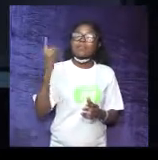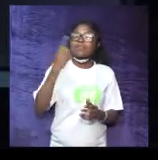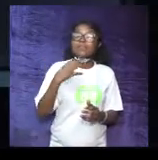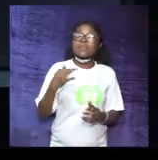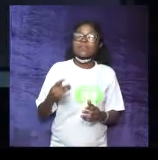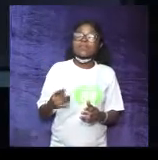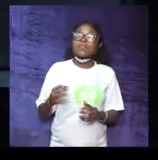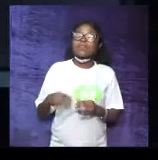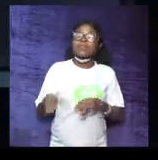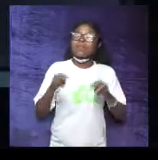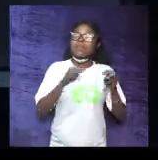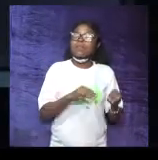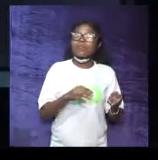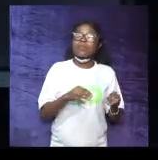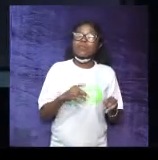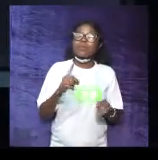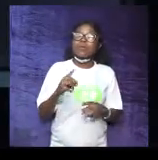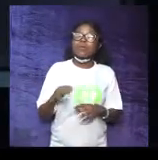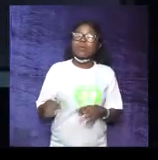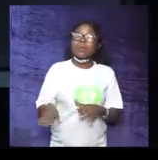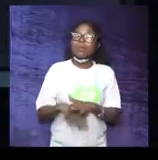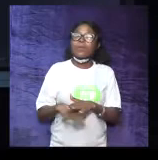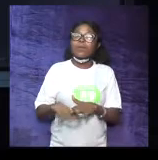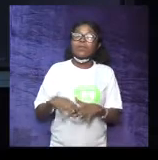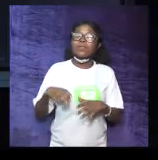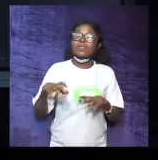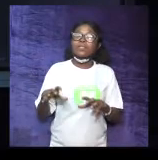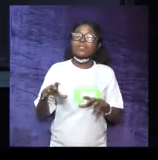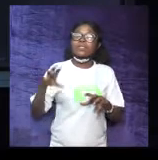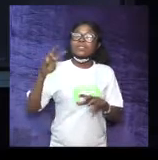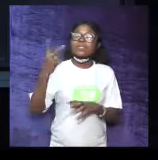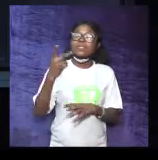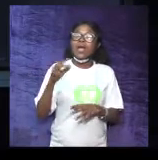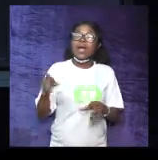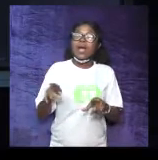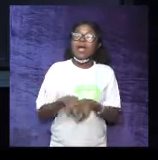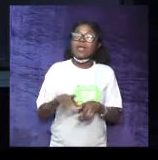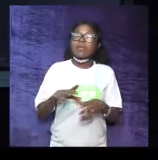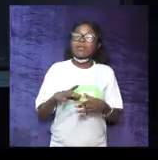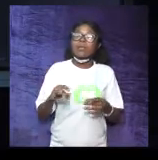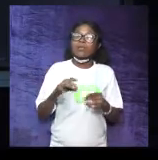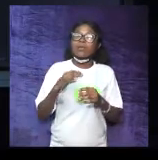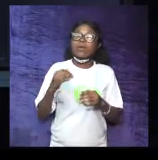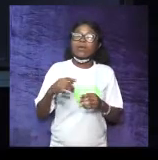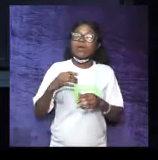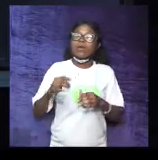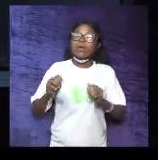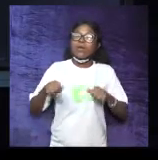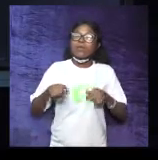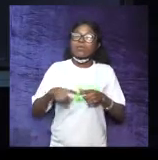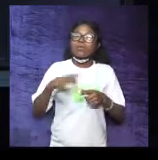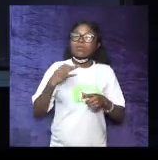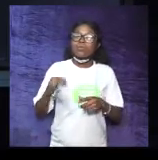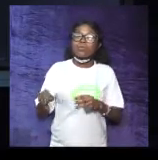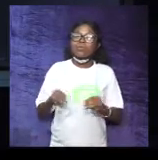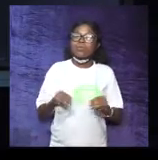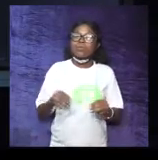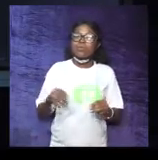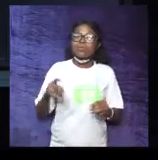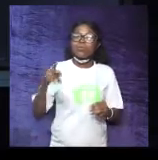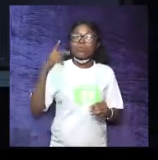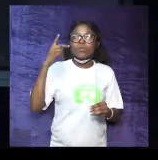Okay, so if I put one below the line, I put one below the second line. As long as you are able to draw an F, you will find